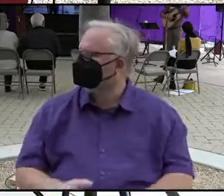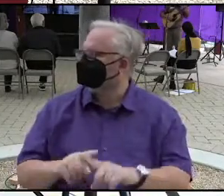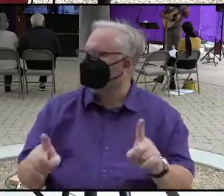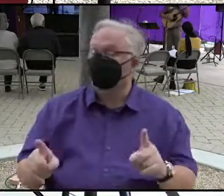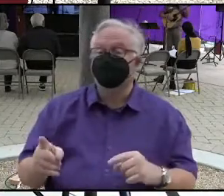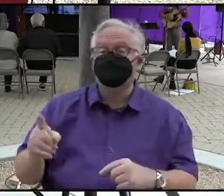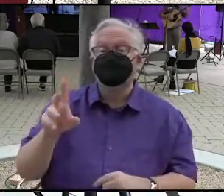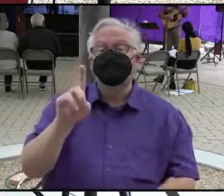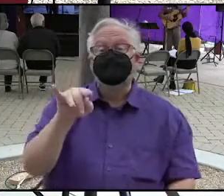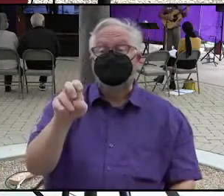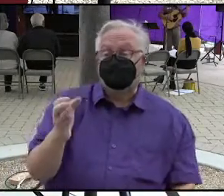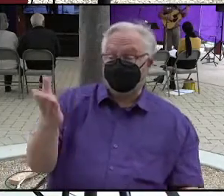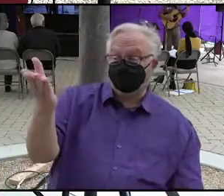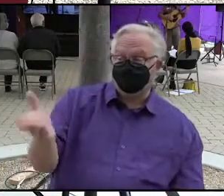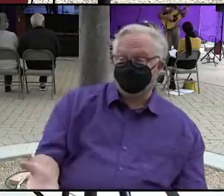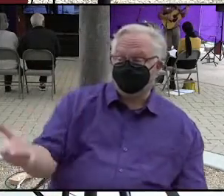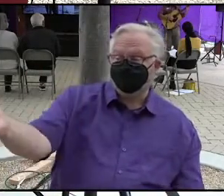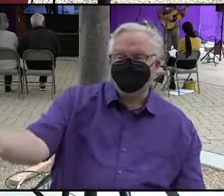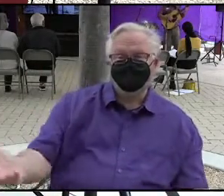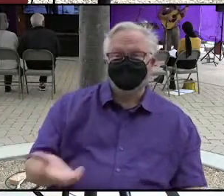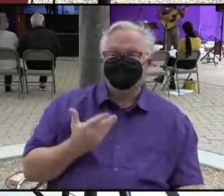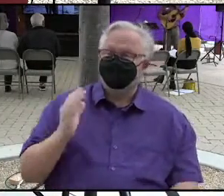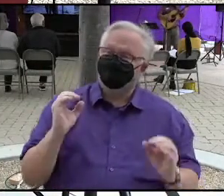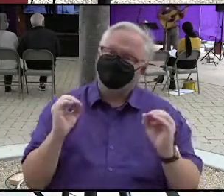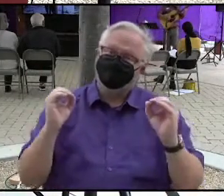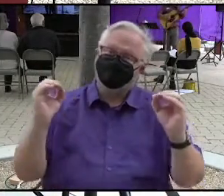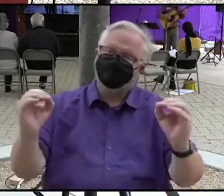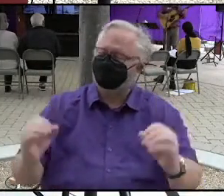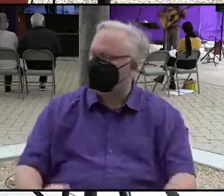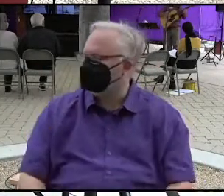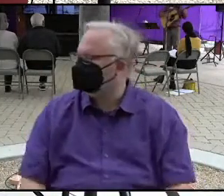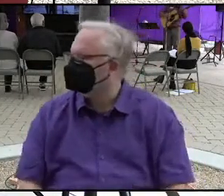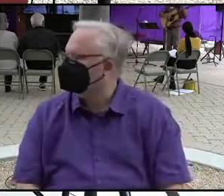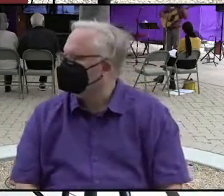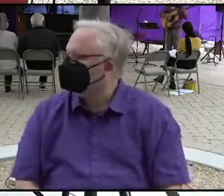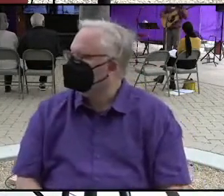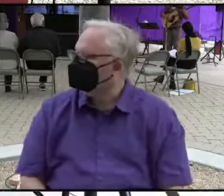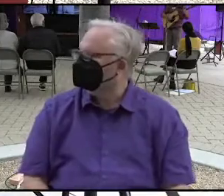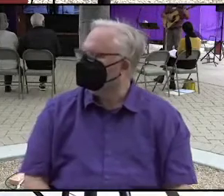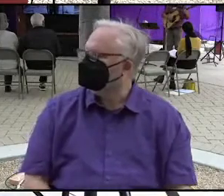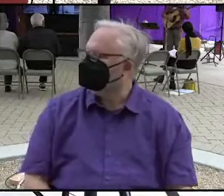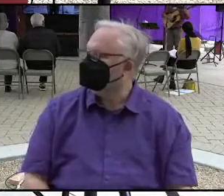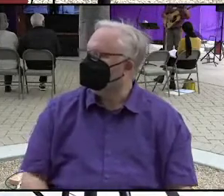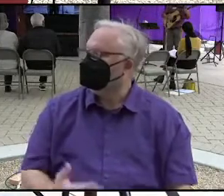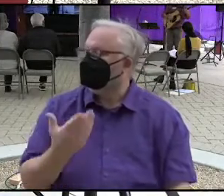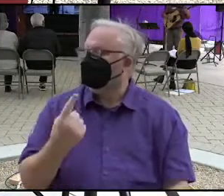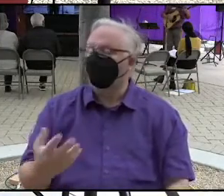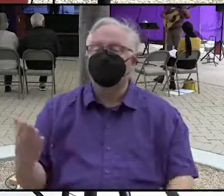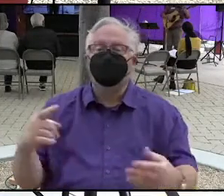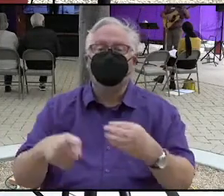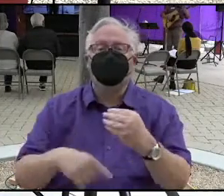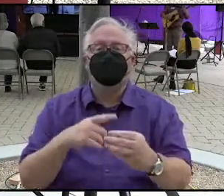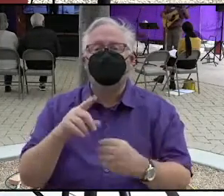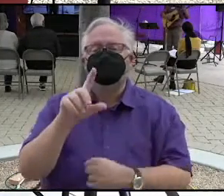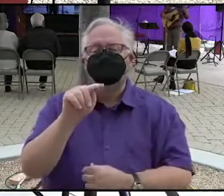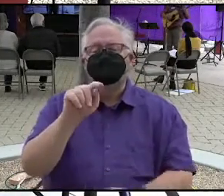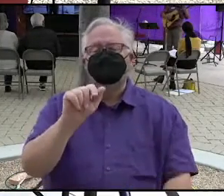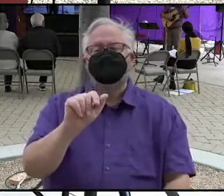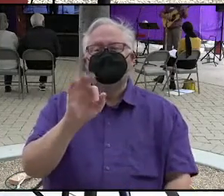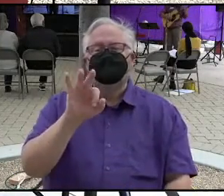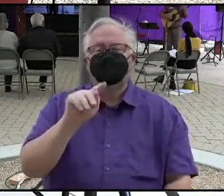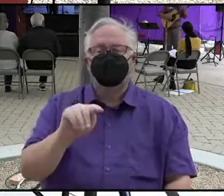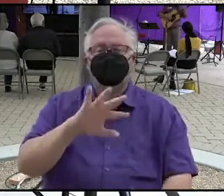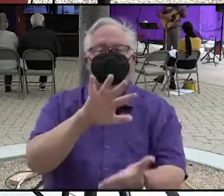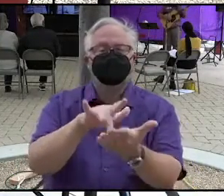no one invited Diane. The thing about Taft Junior